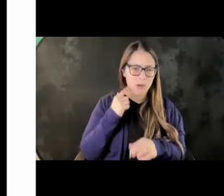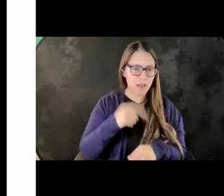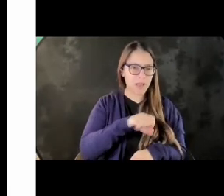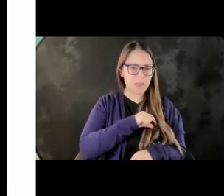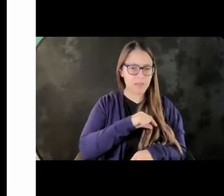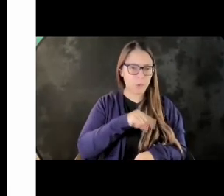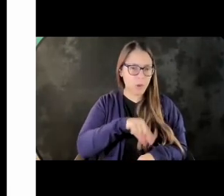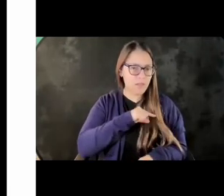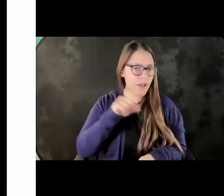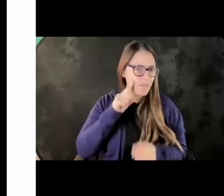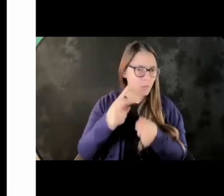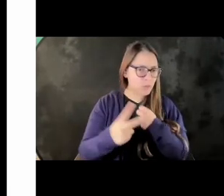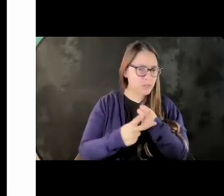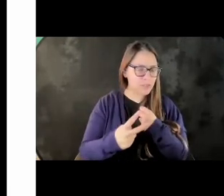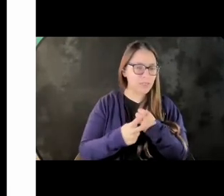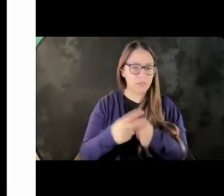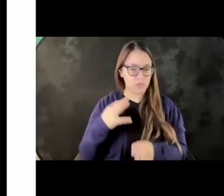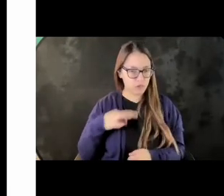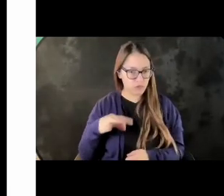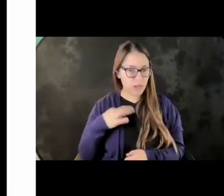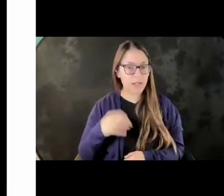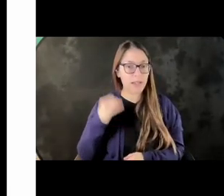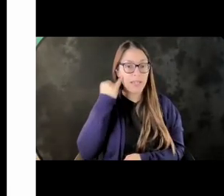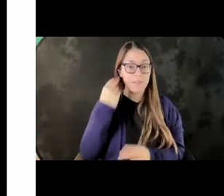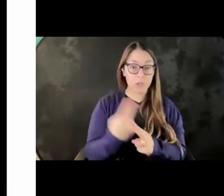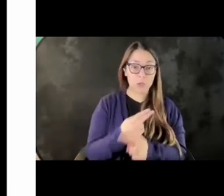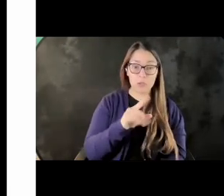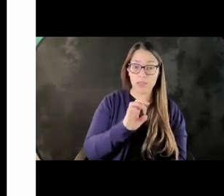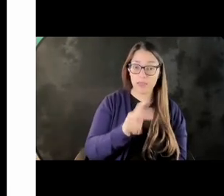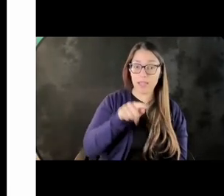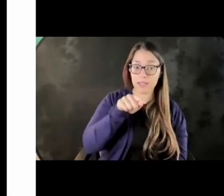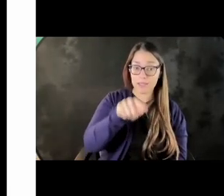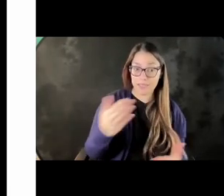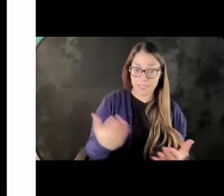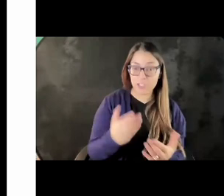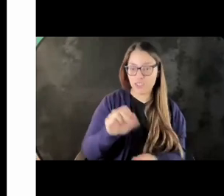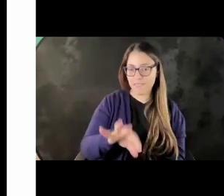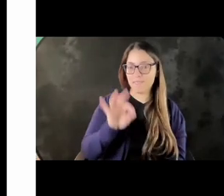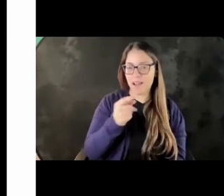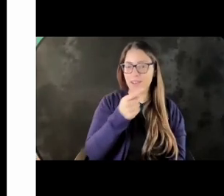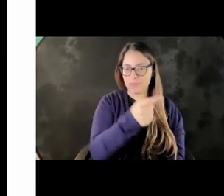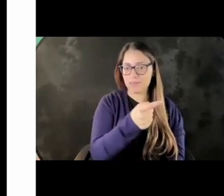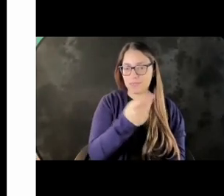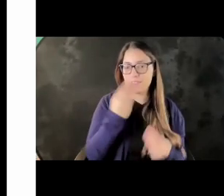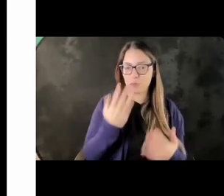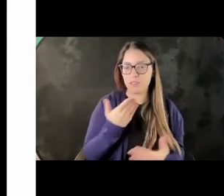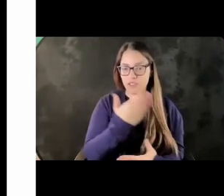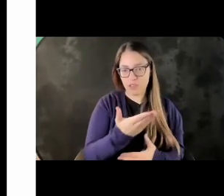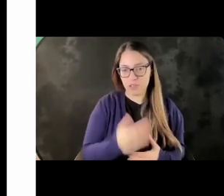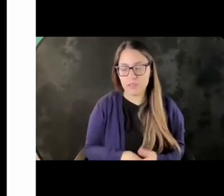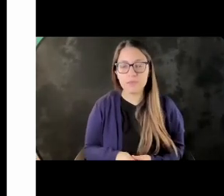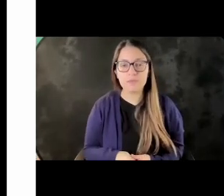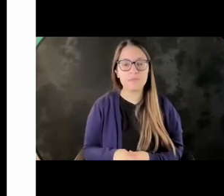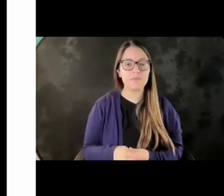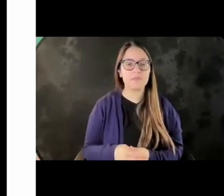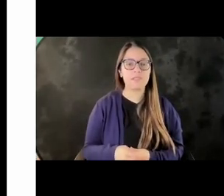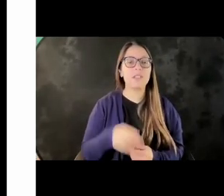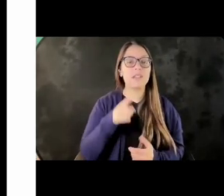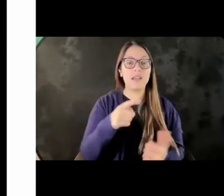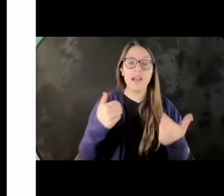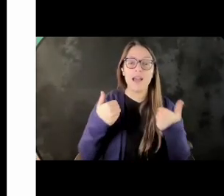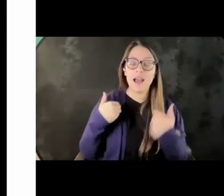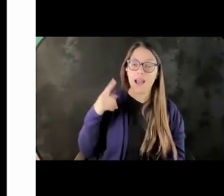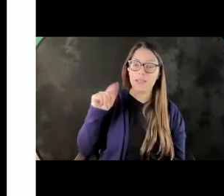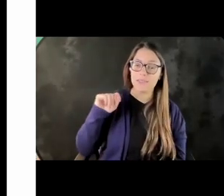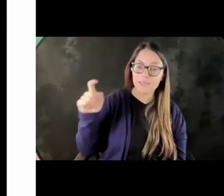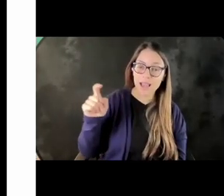use the links in this publication, they could easily find that. It has a tax